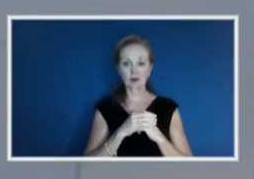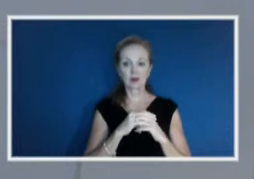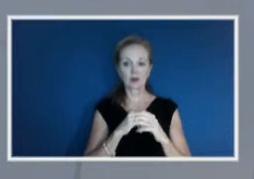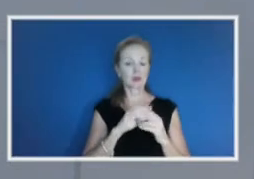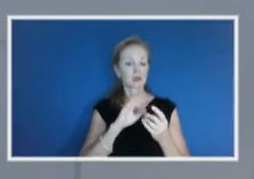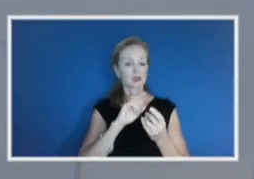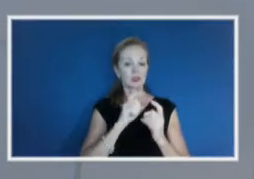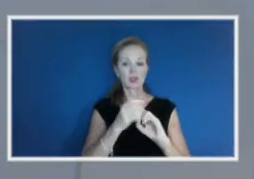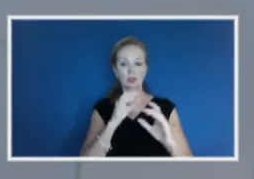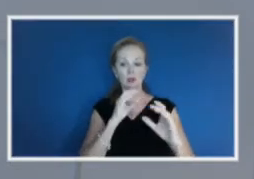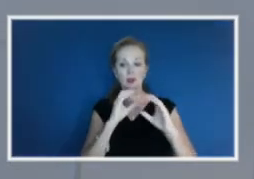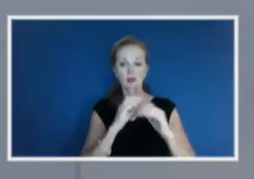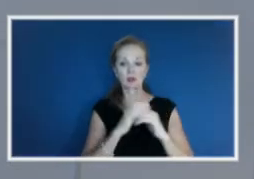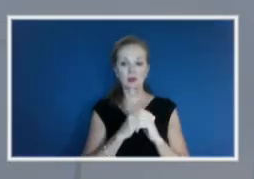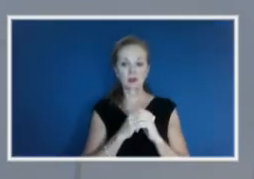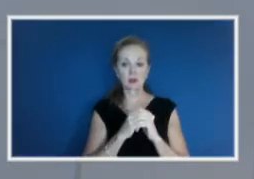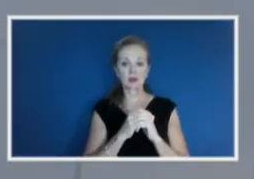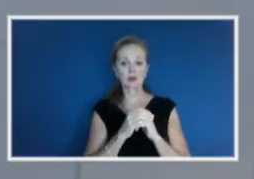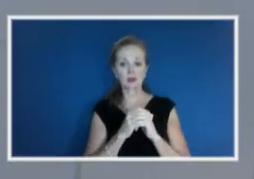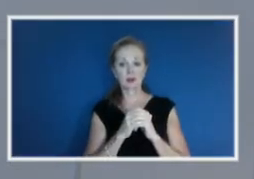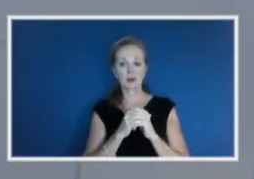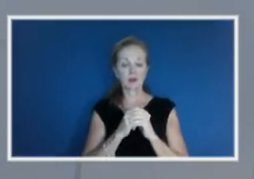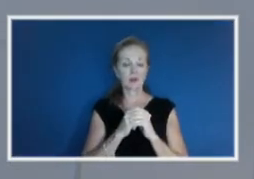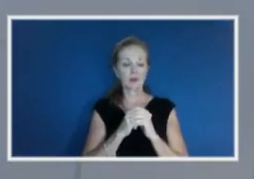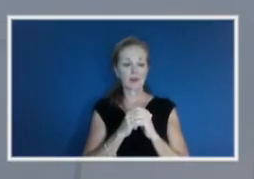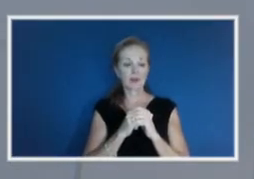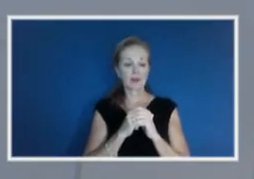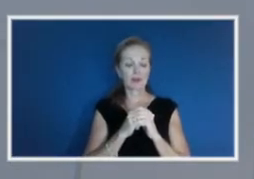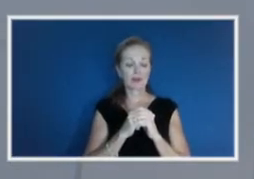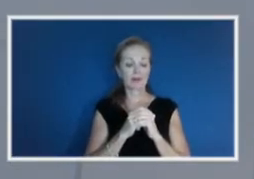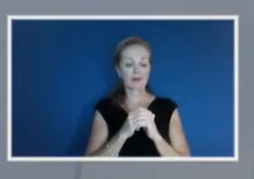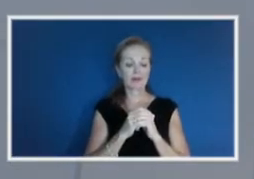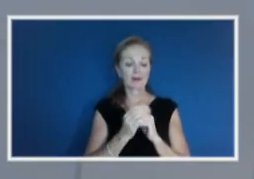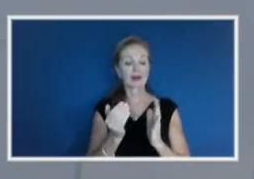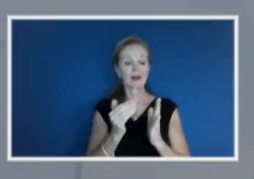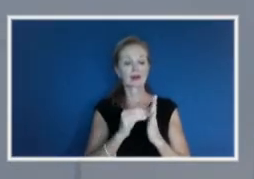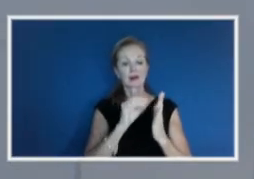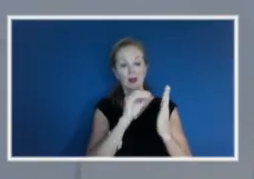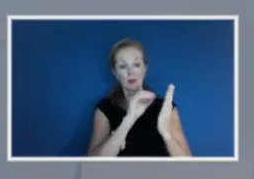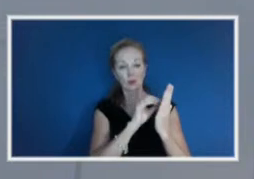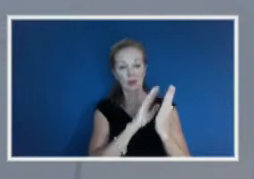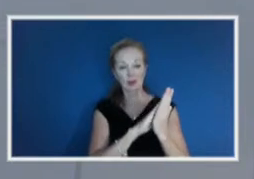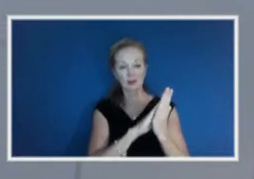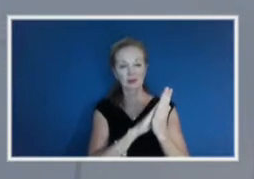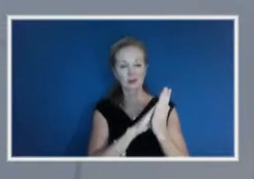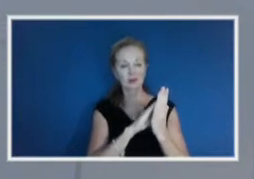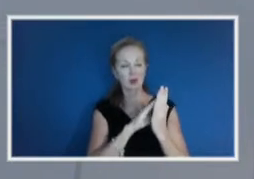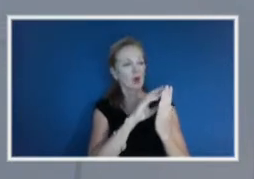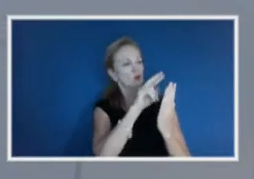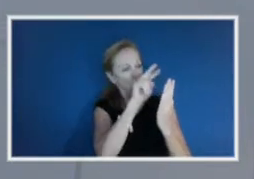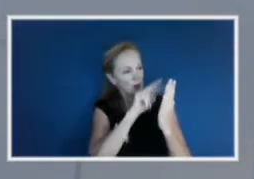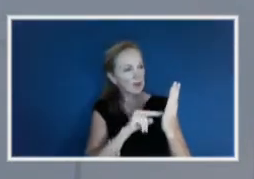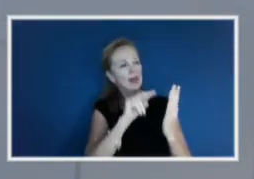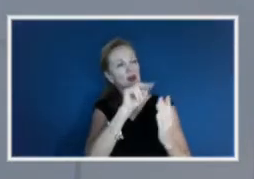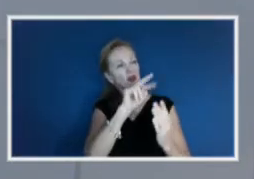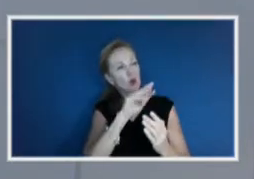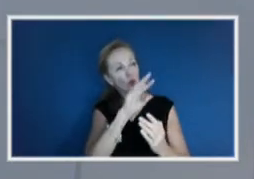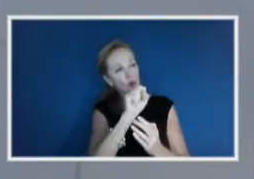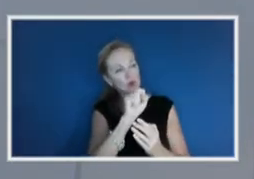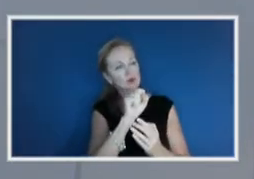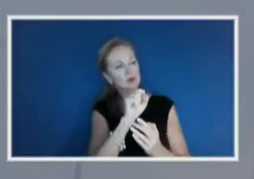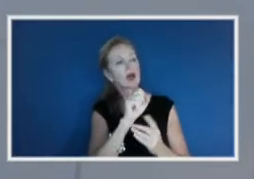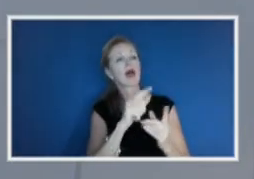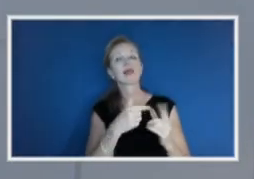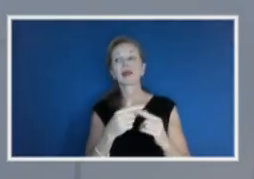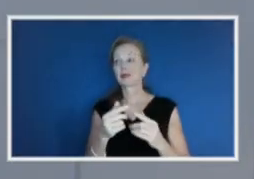The relationship with the media. Again, when I first, I read about it in the news, so I, and then I got a report from city staff, but